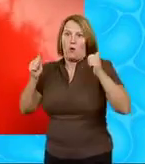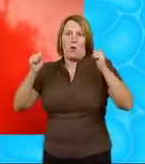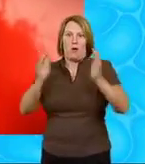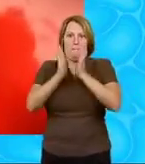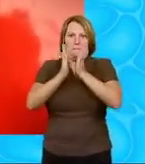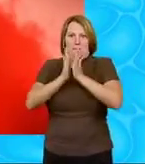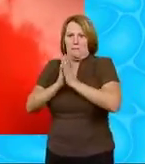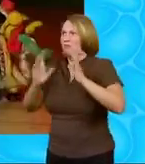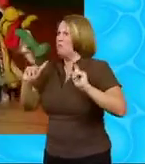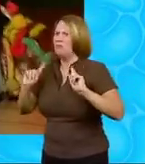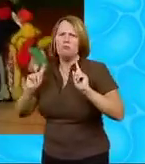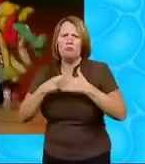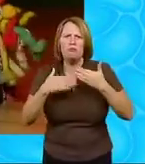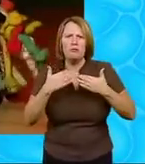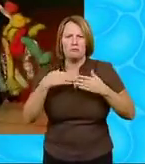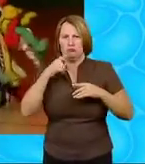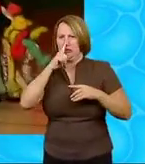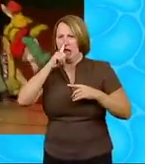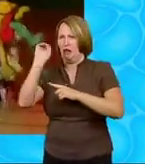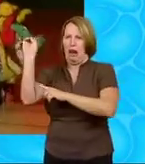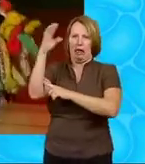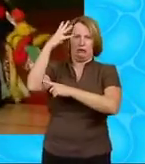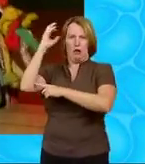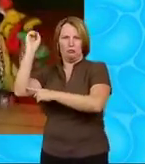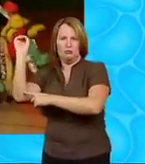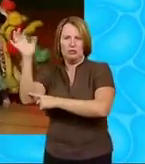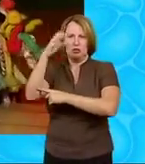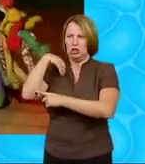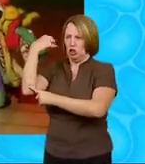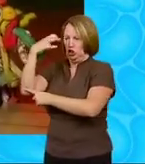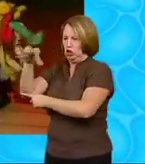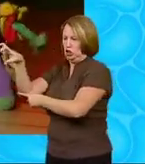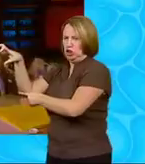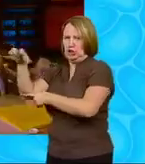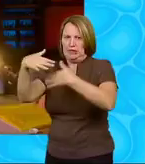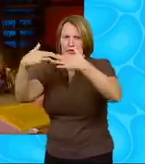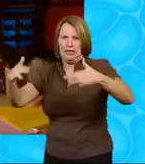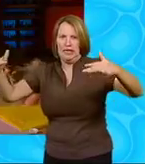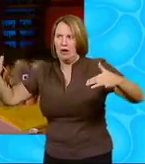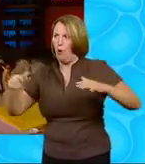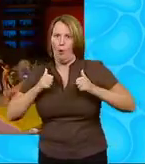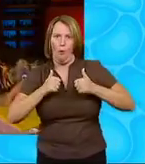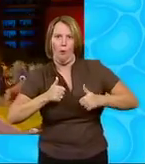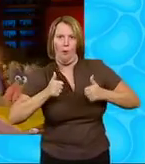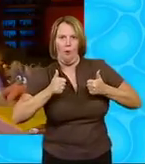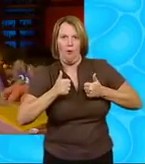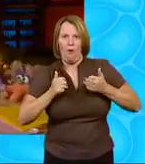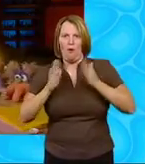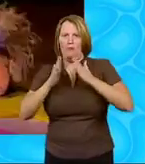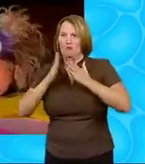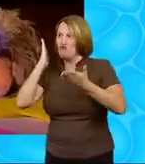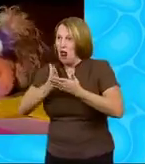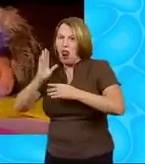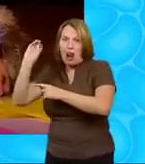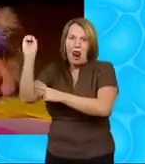What's going on? Oh, I'm pretending to be a lighthouse with my bright lights shining out to sea. Oh, that's brilliant! Brilliant,